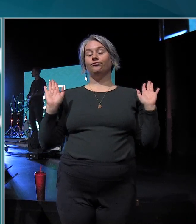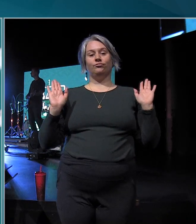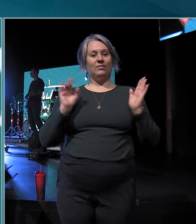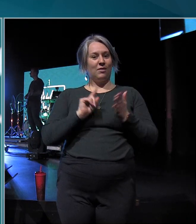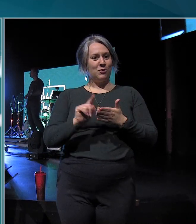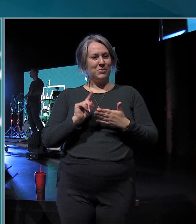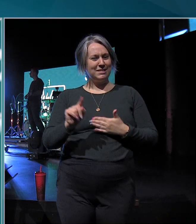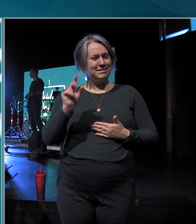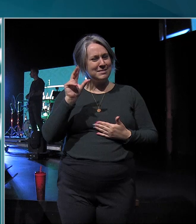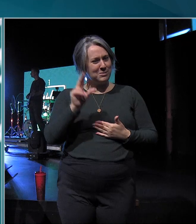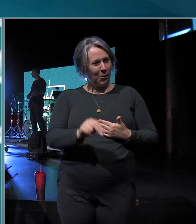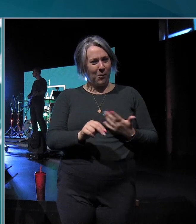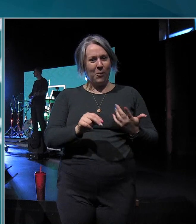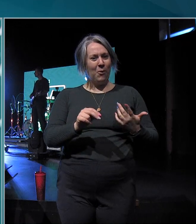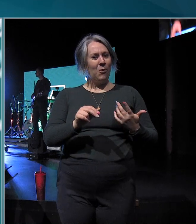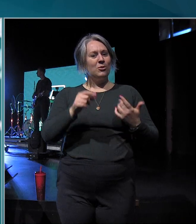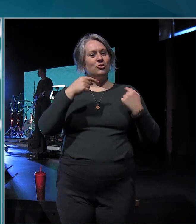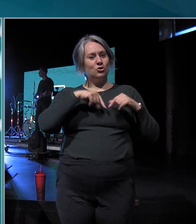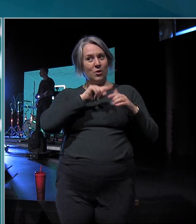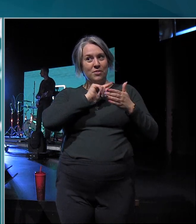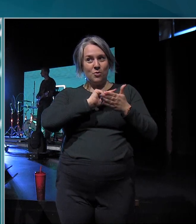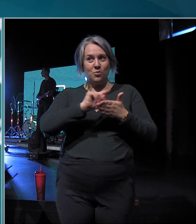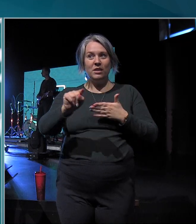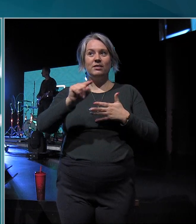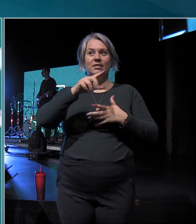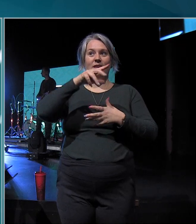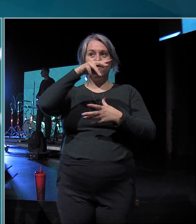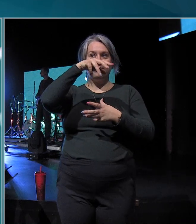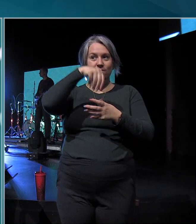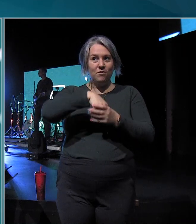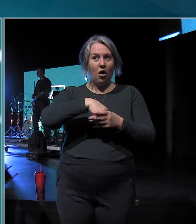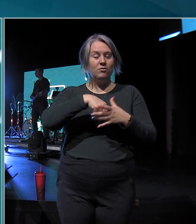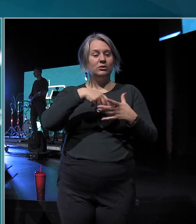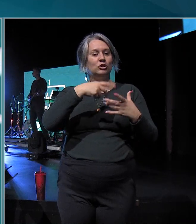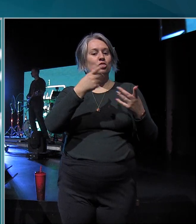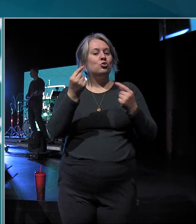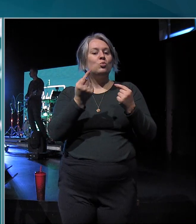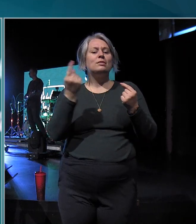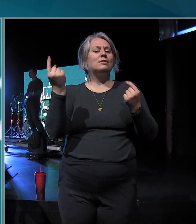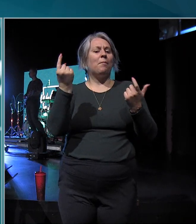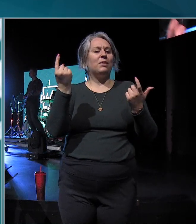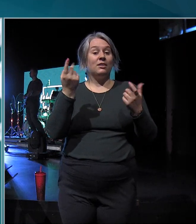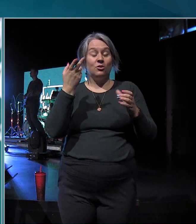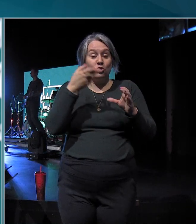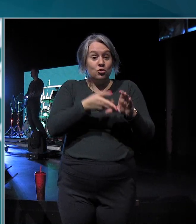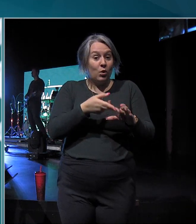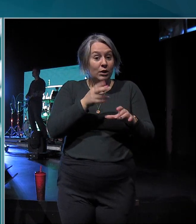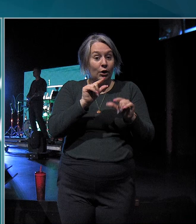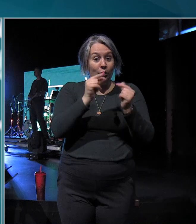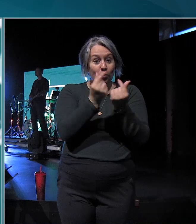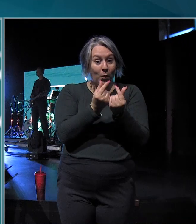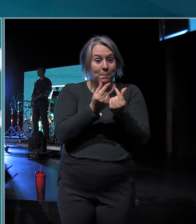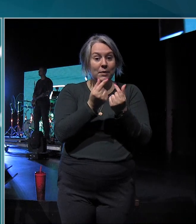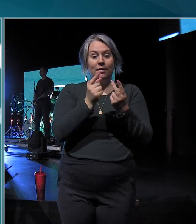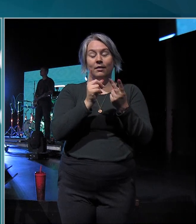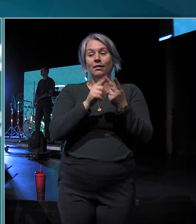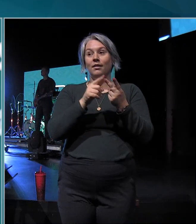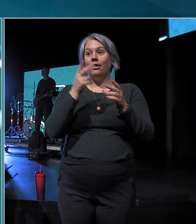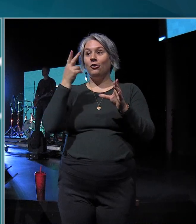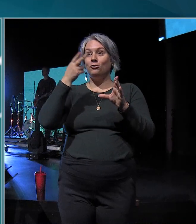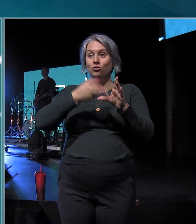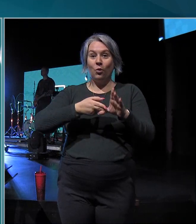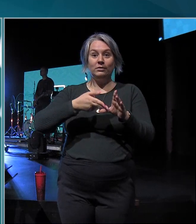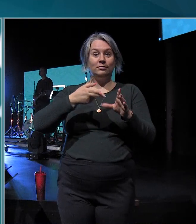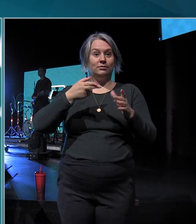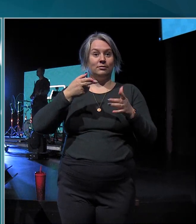in and week out. But maybe get activated. Maybe God's calling you to do something. Join a group, join biblical community, get involved.